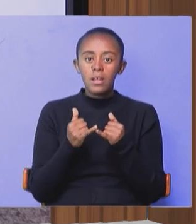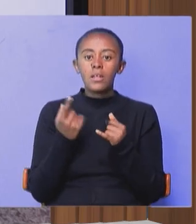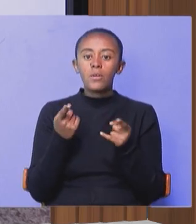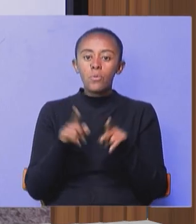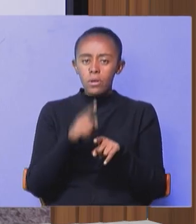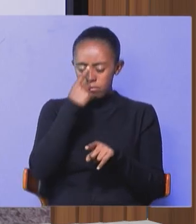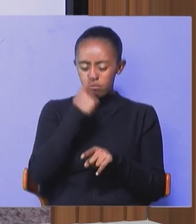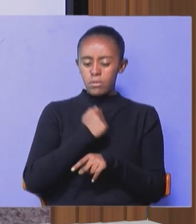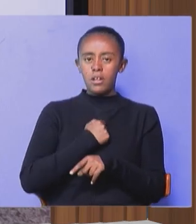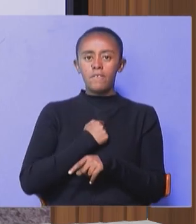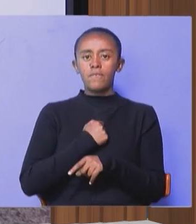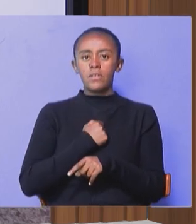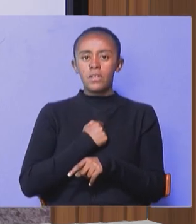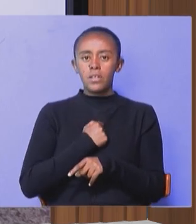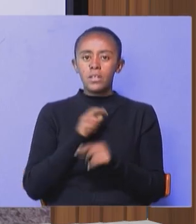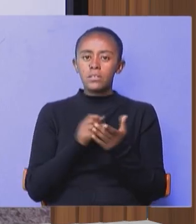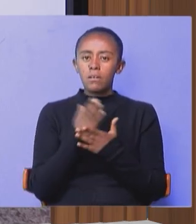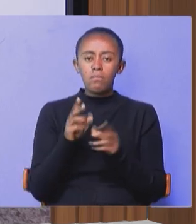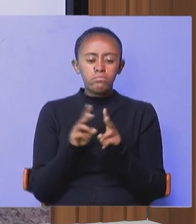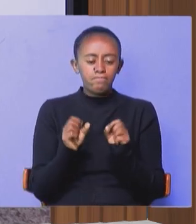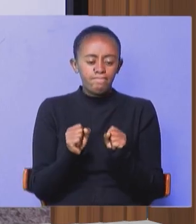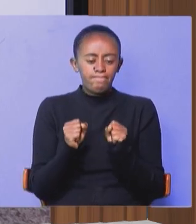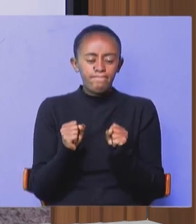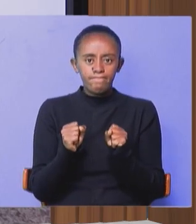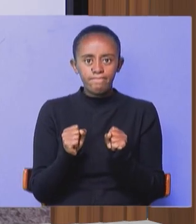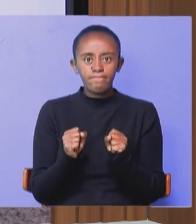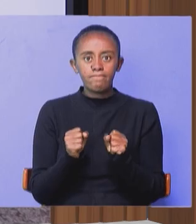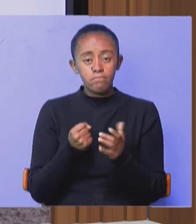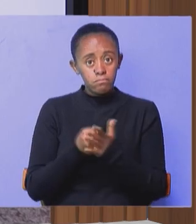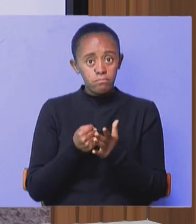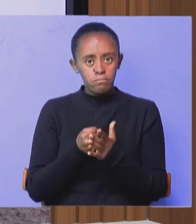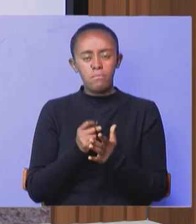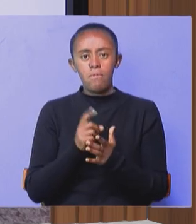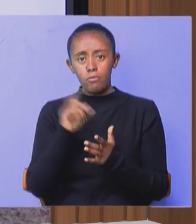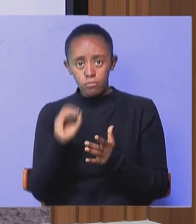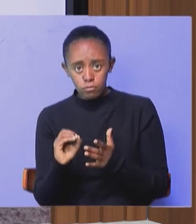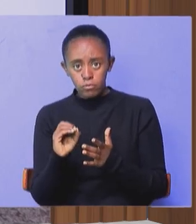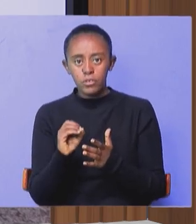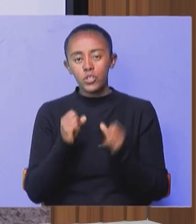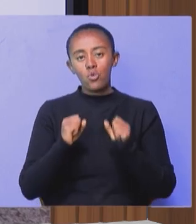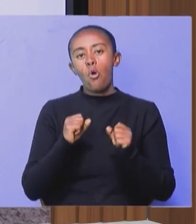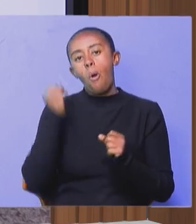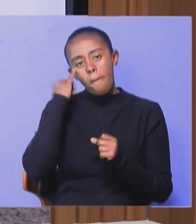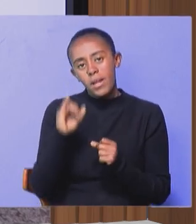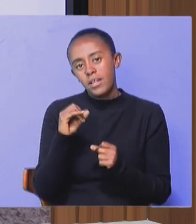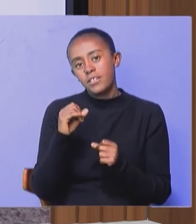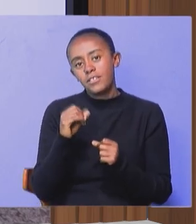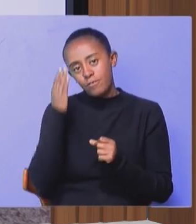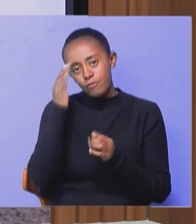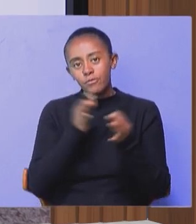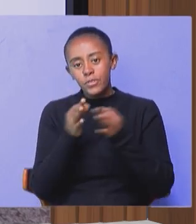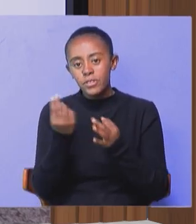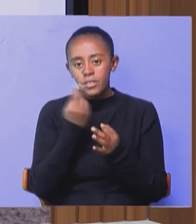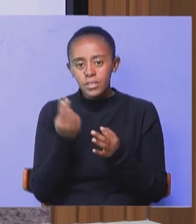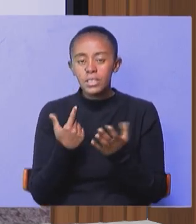we believe in something very strongly, we use the strong opinions, common expressions.